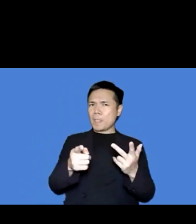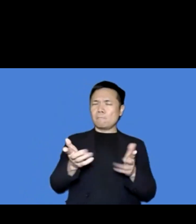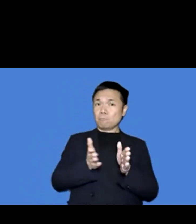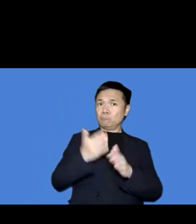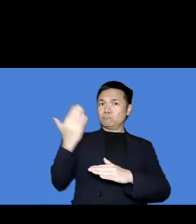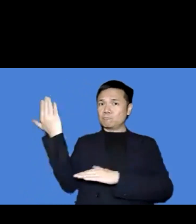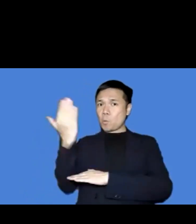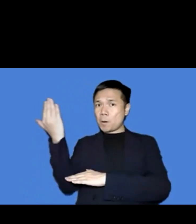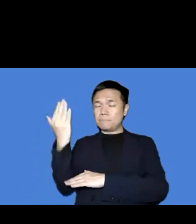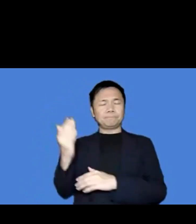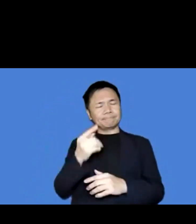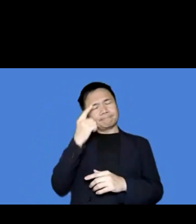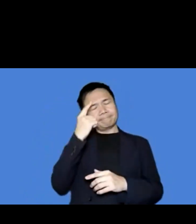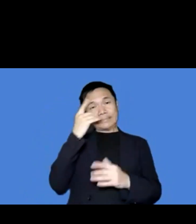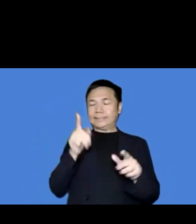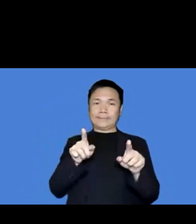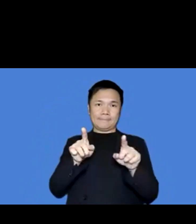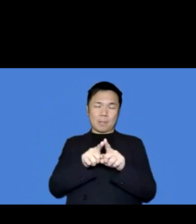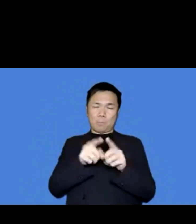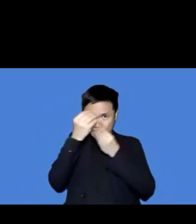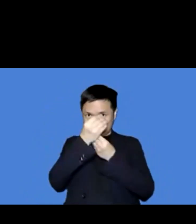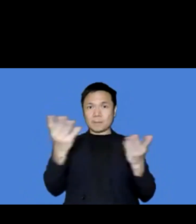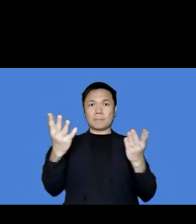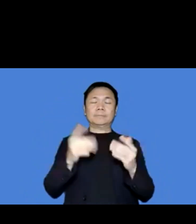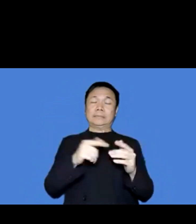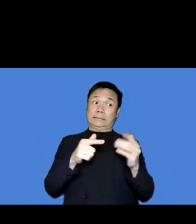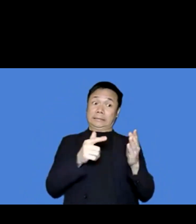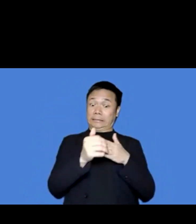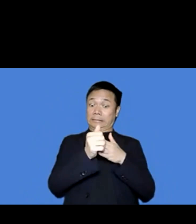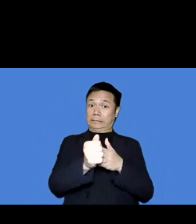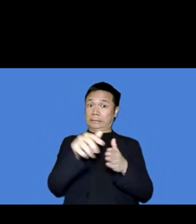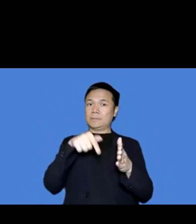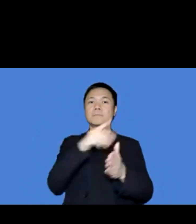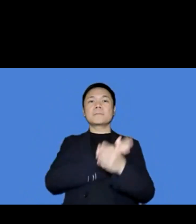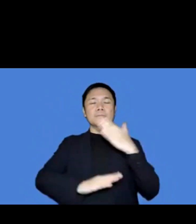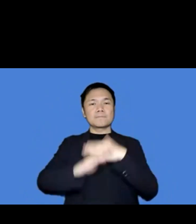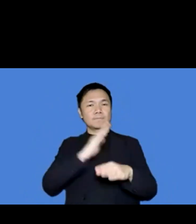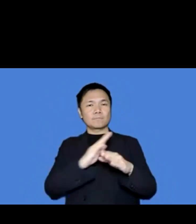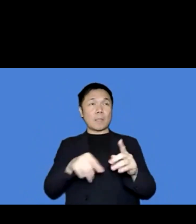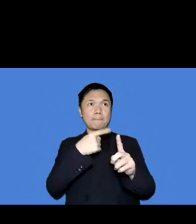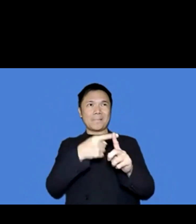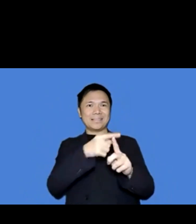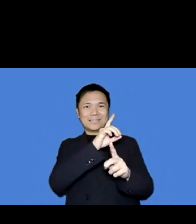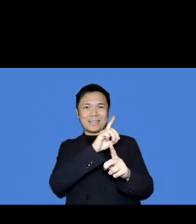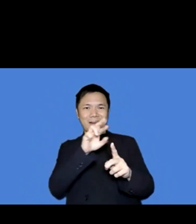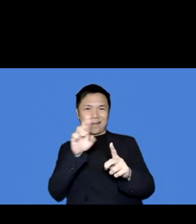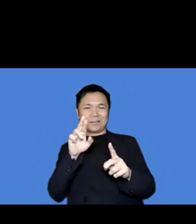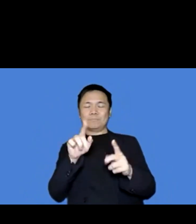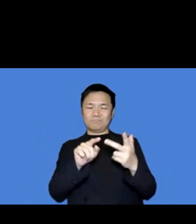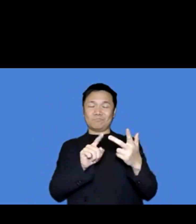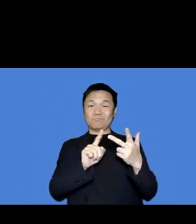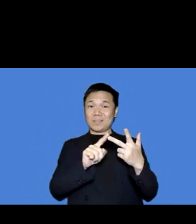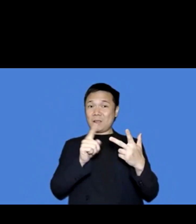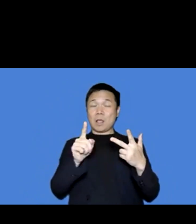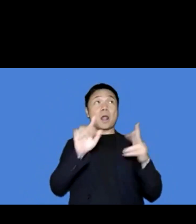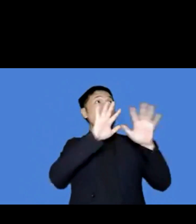say disability-led and inclusive climate action and DIDRR. The third point is climate resilient, because many of the people